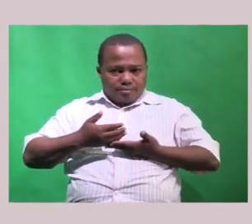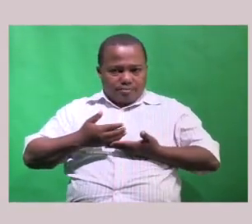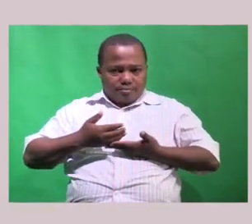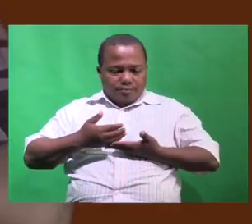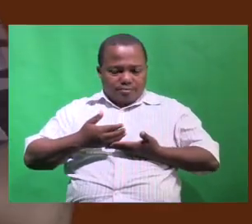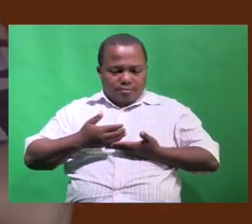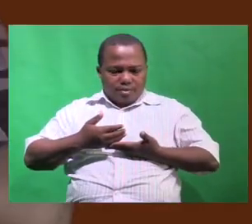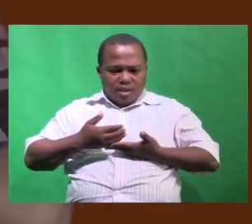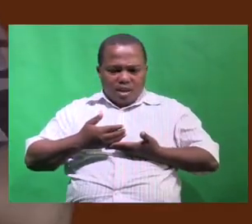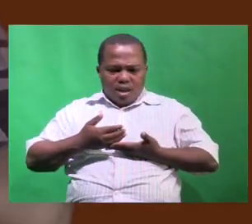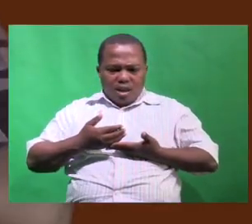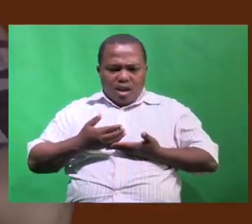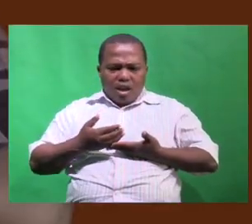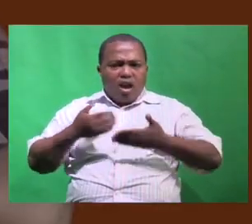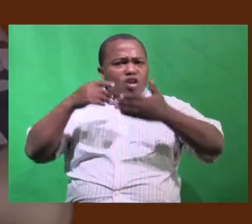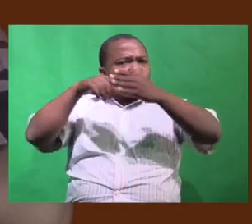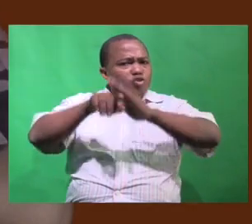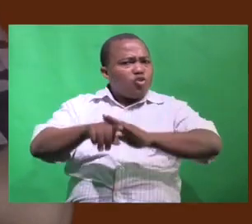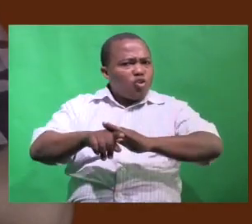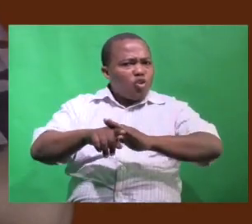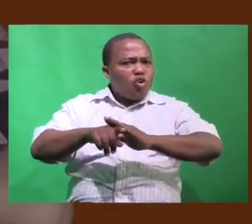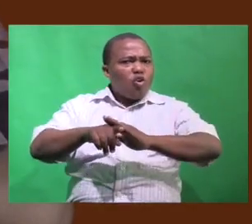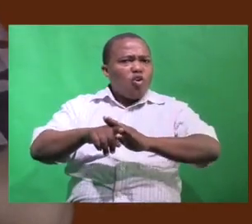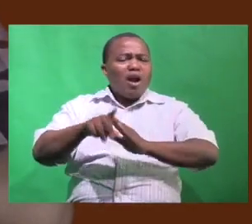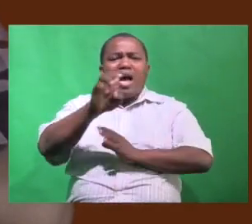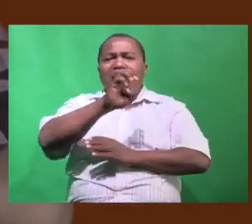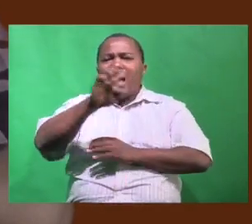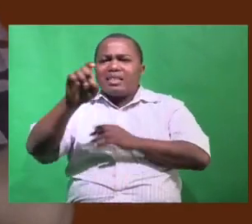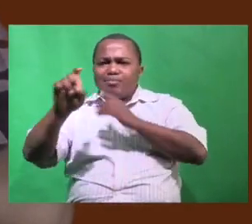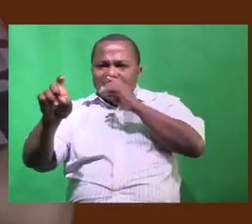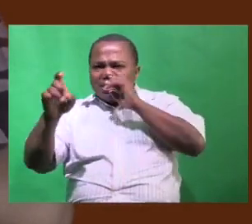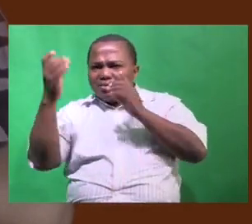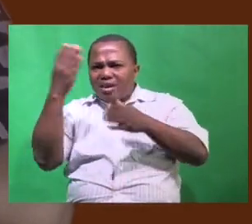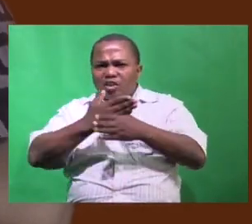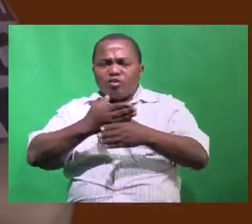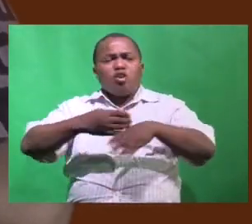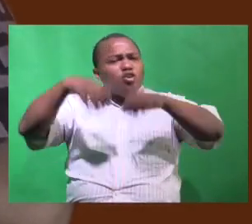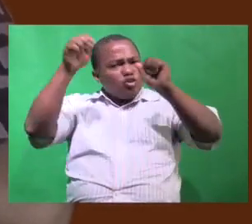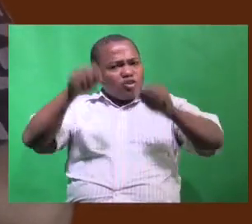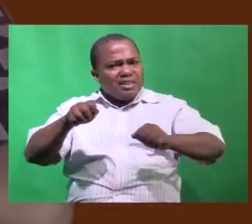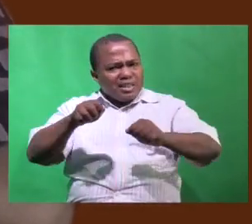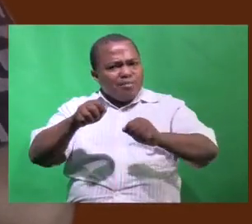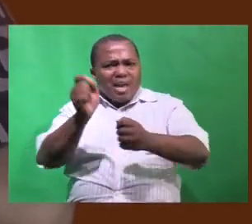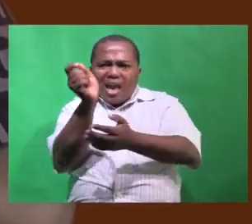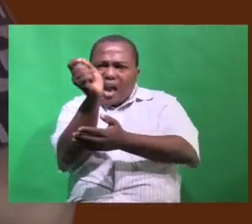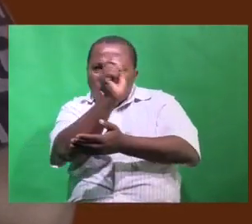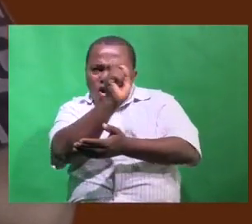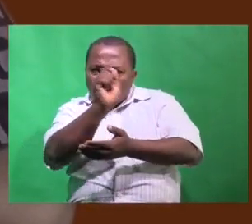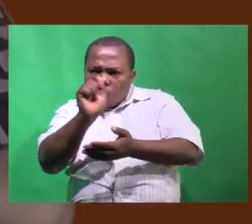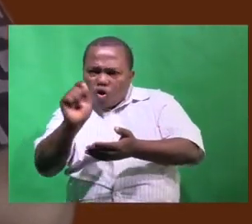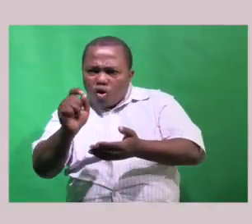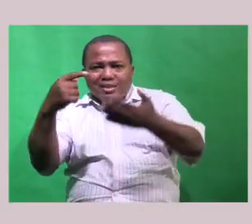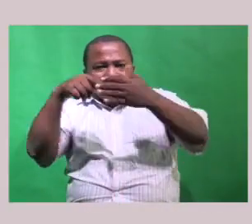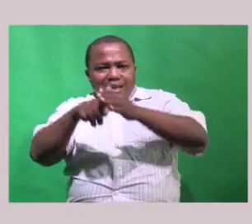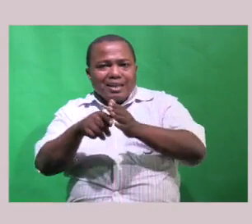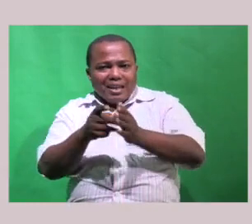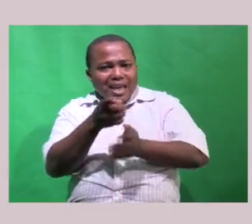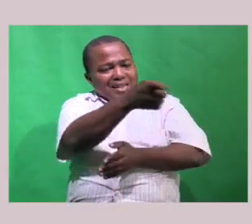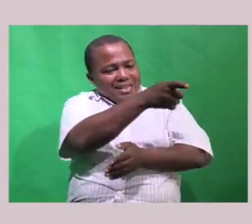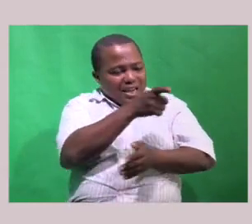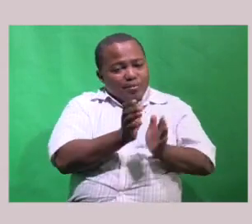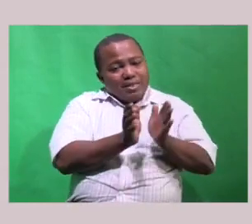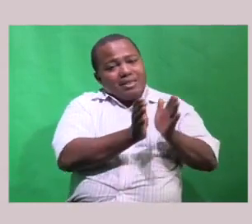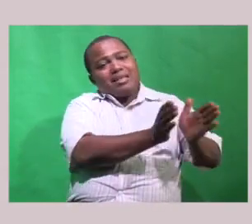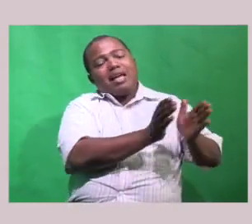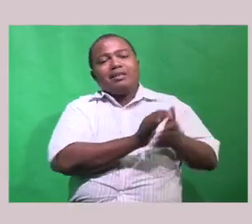through the expenses account should be recorded on a credit side. You put